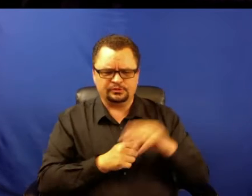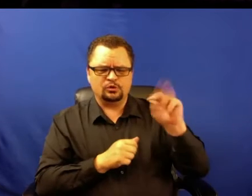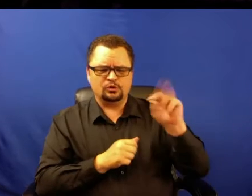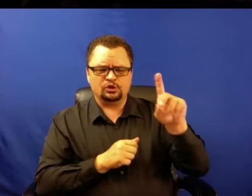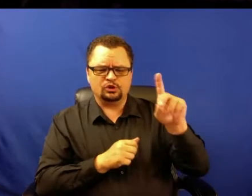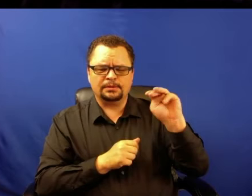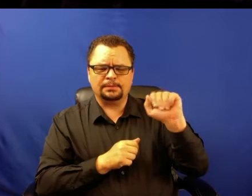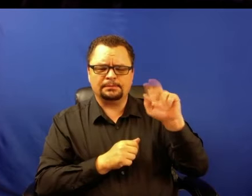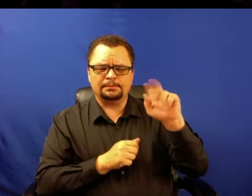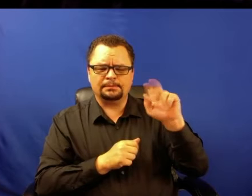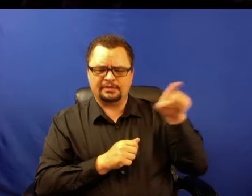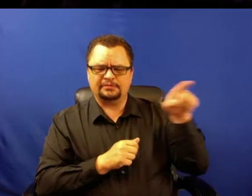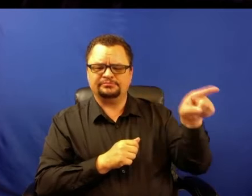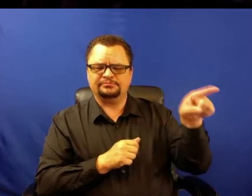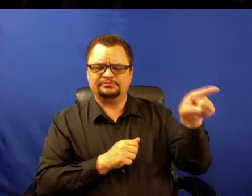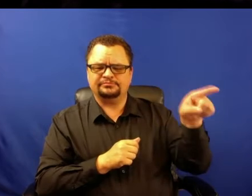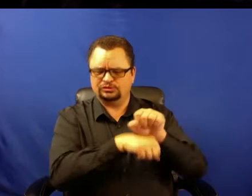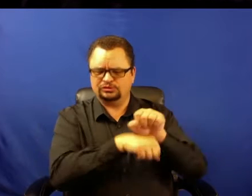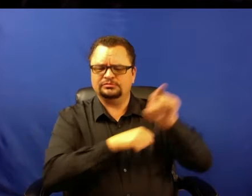I